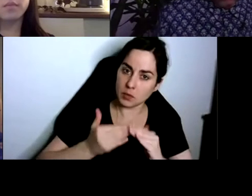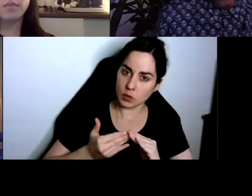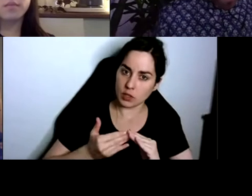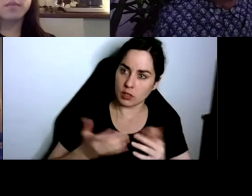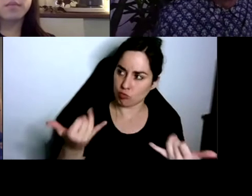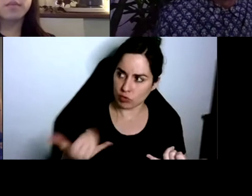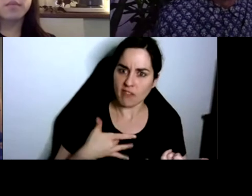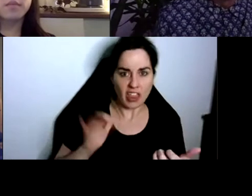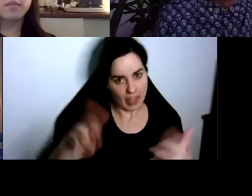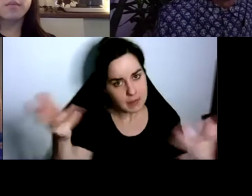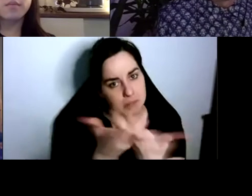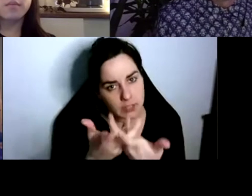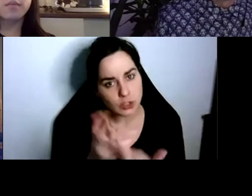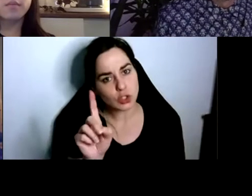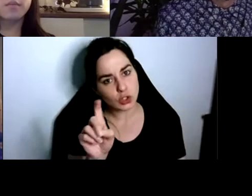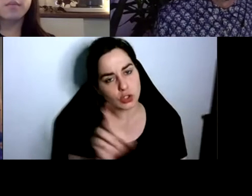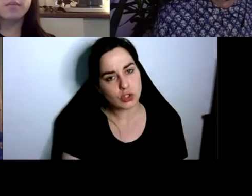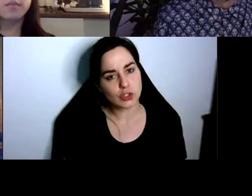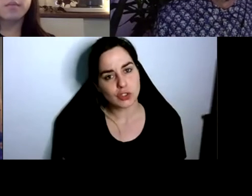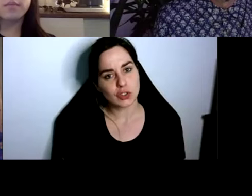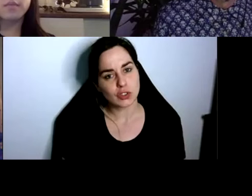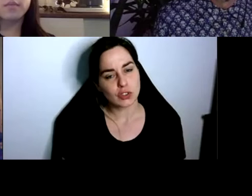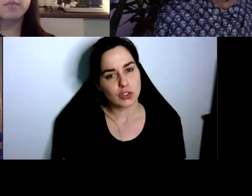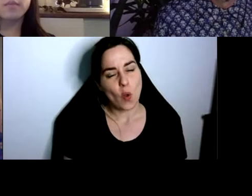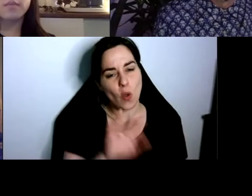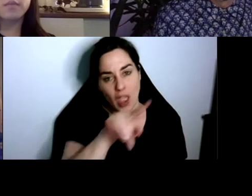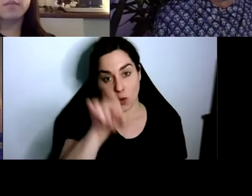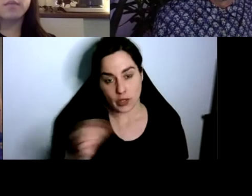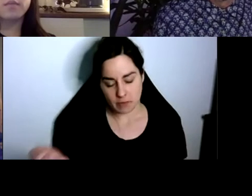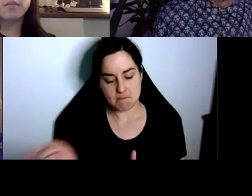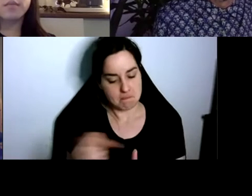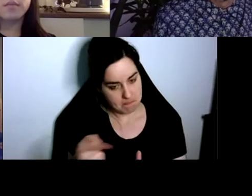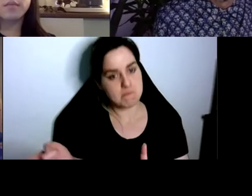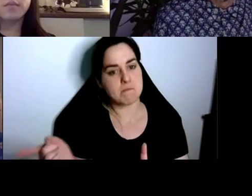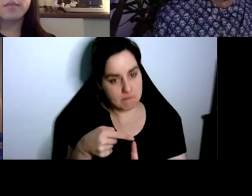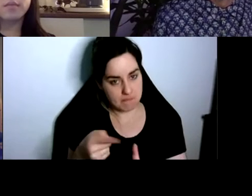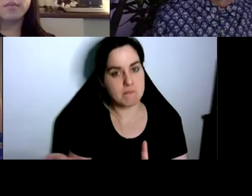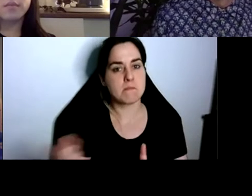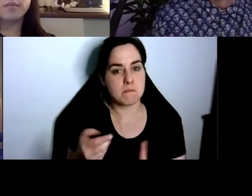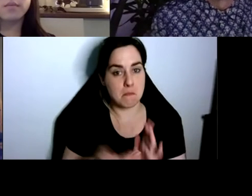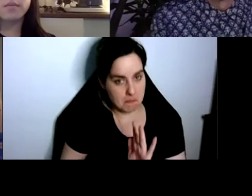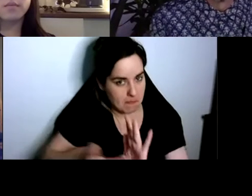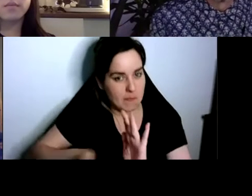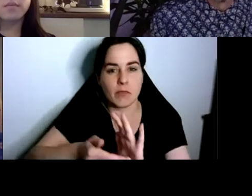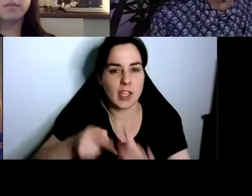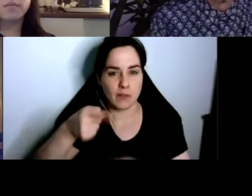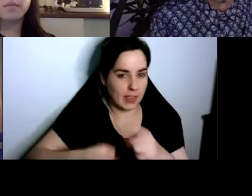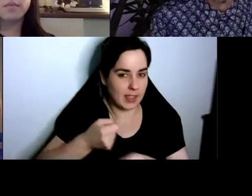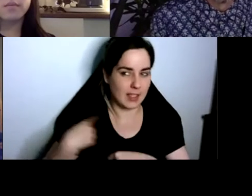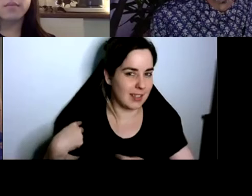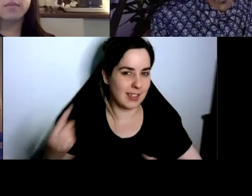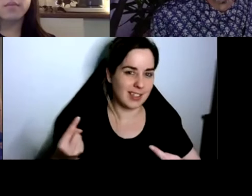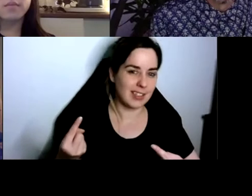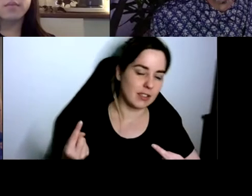We've continually come back to that question over the last year. And while we don't have quite